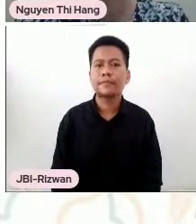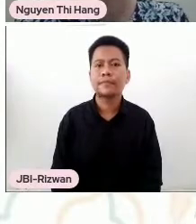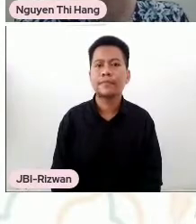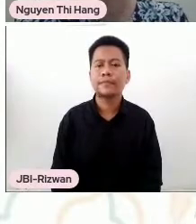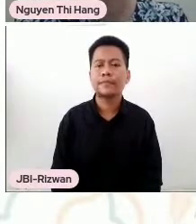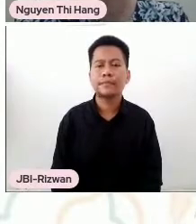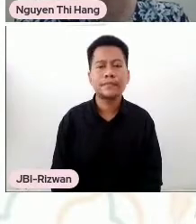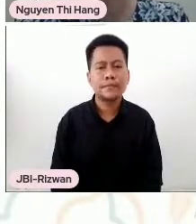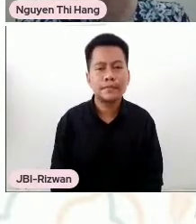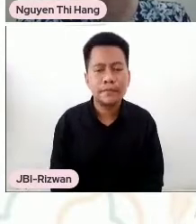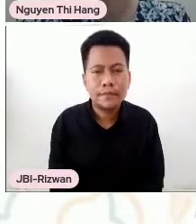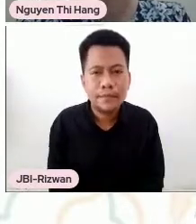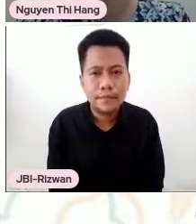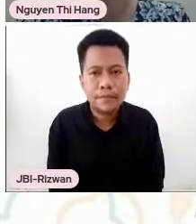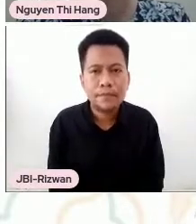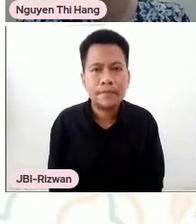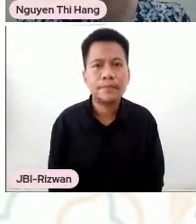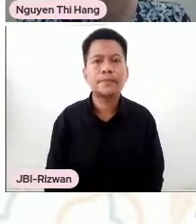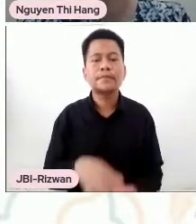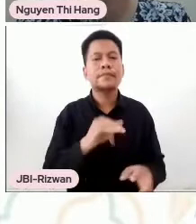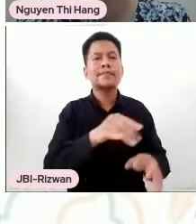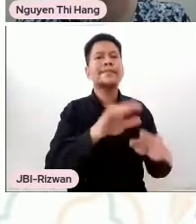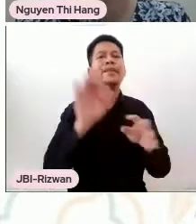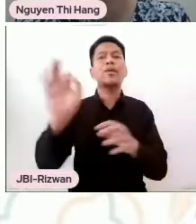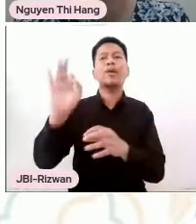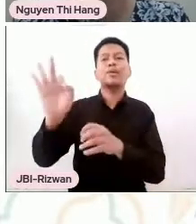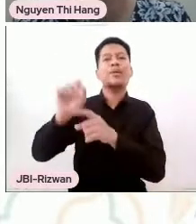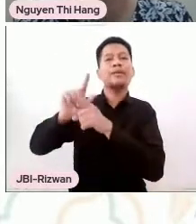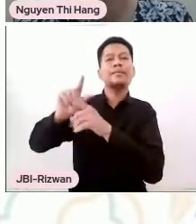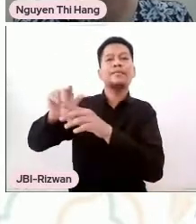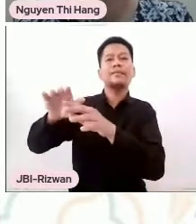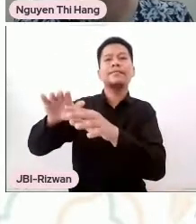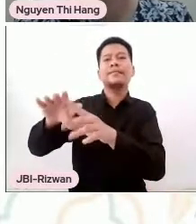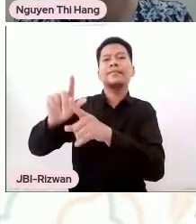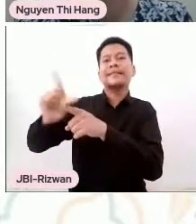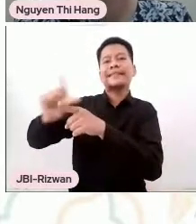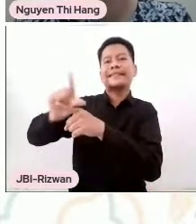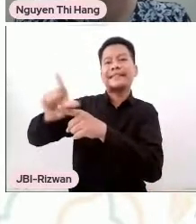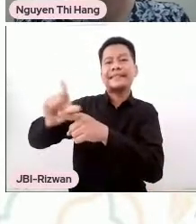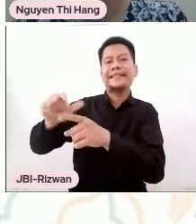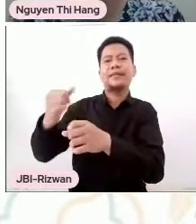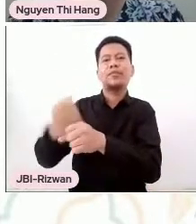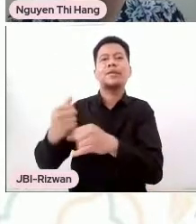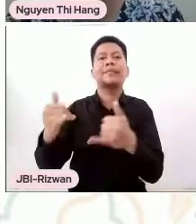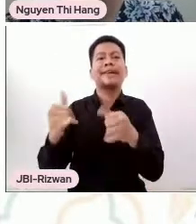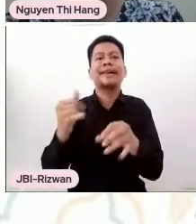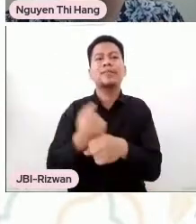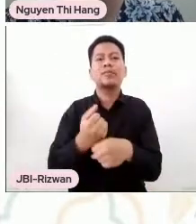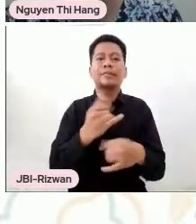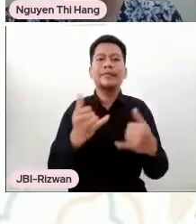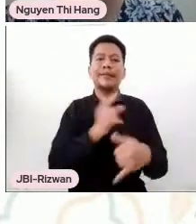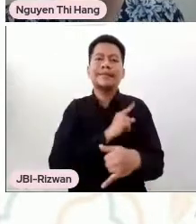biasa dilatih ya untuk membuat mainan dengan cara mereka sendiri. Okay. So how long